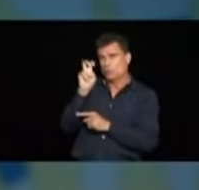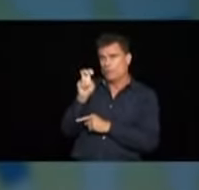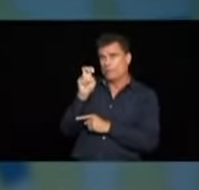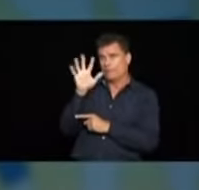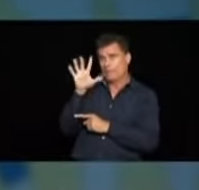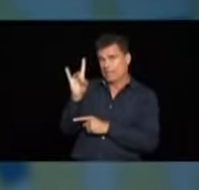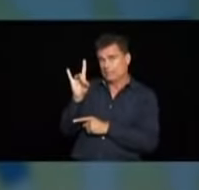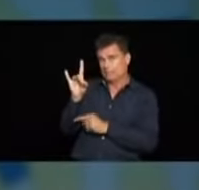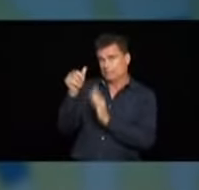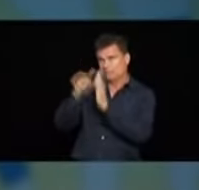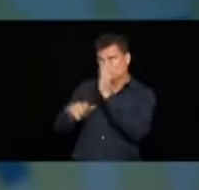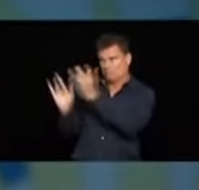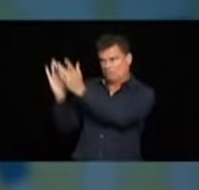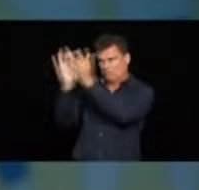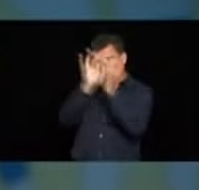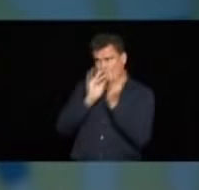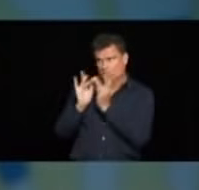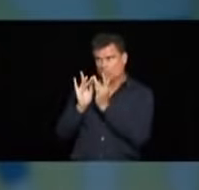90,671 surgeries.